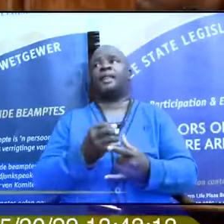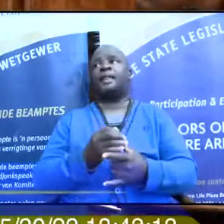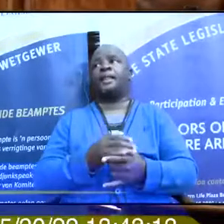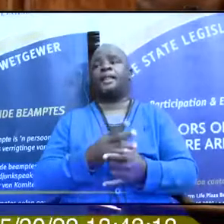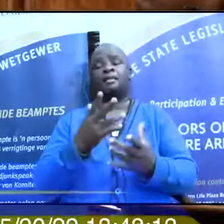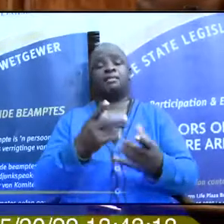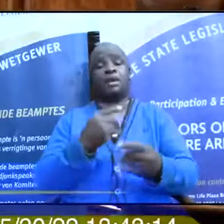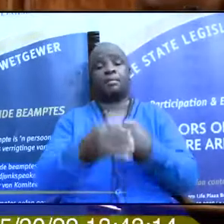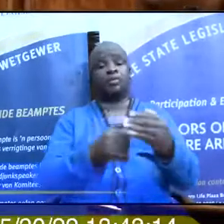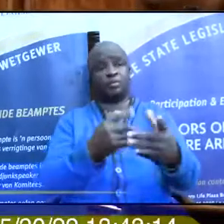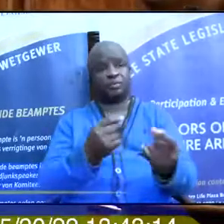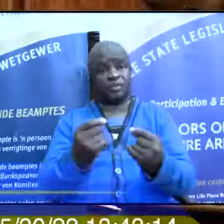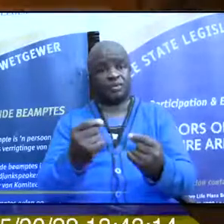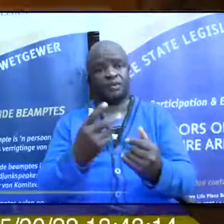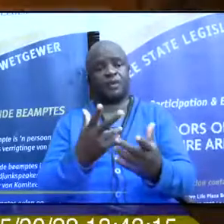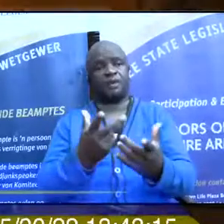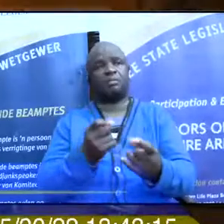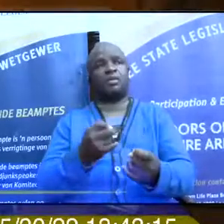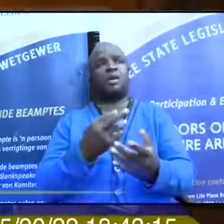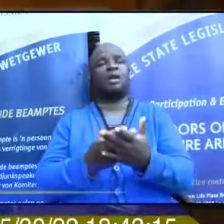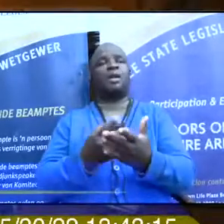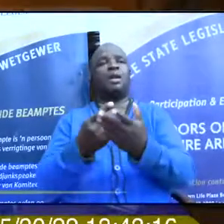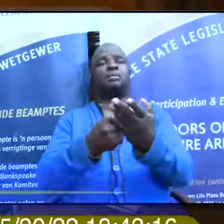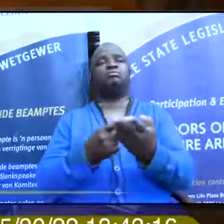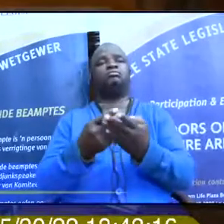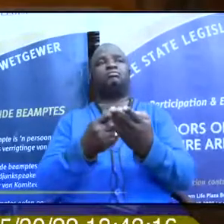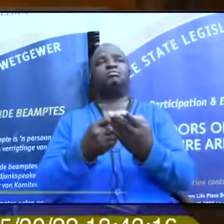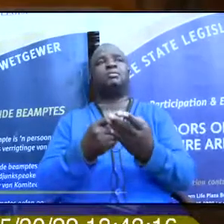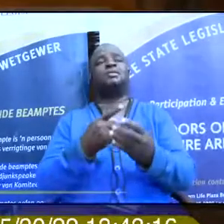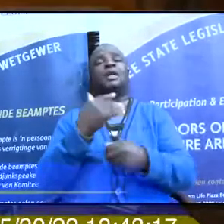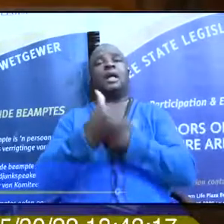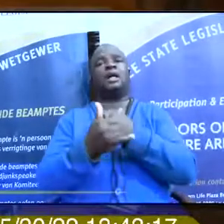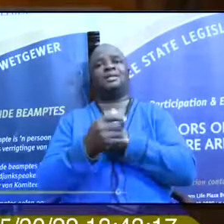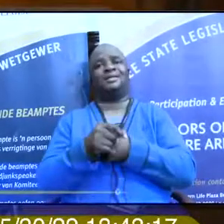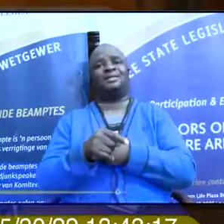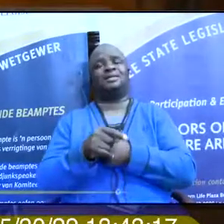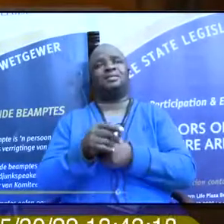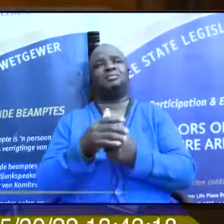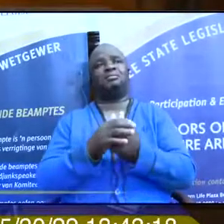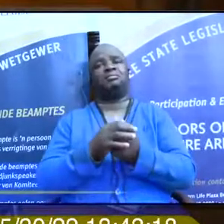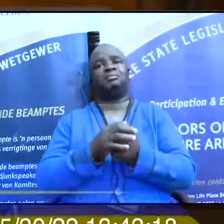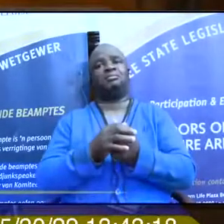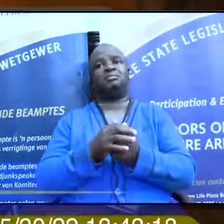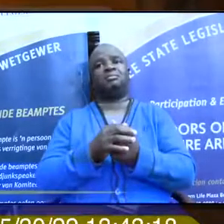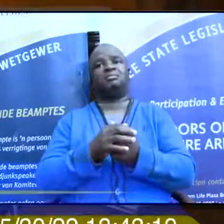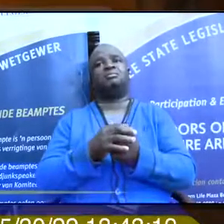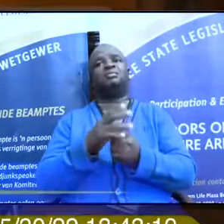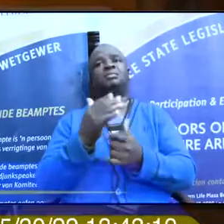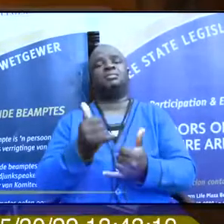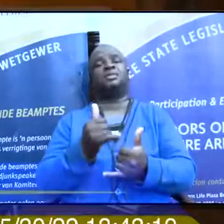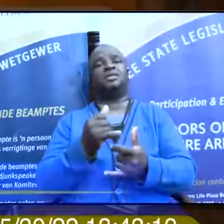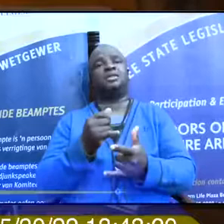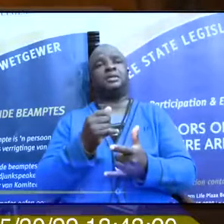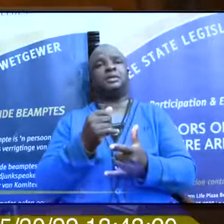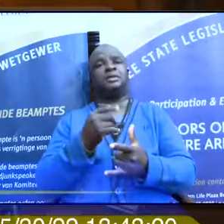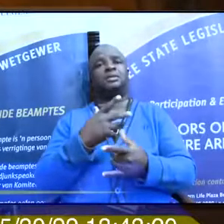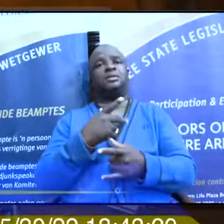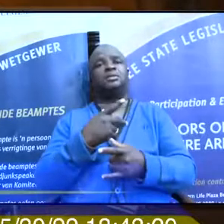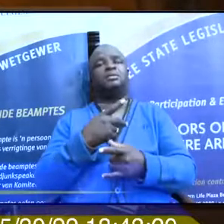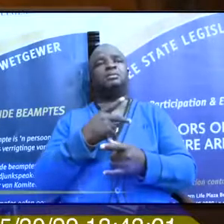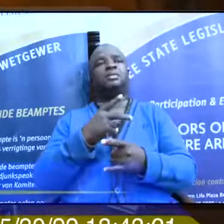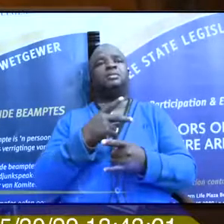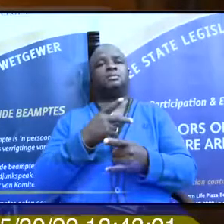this process this country learn to yet to appreciate that